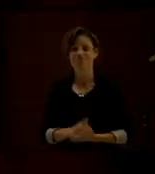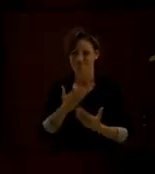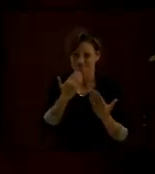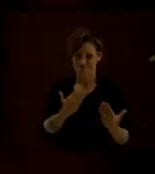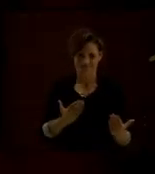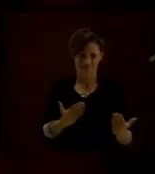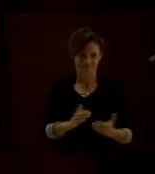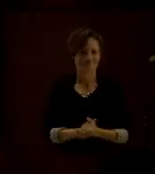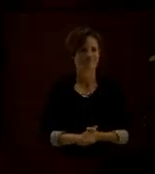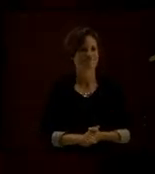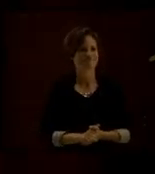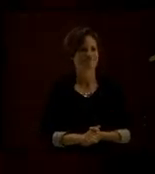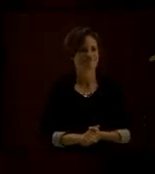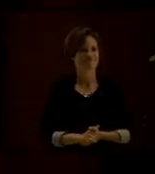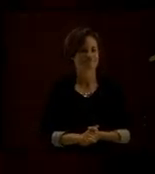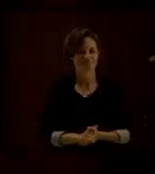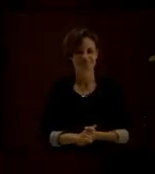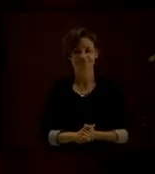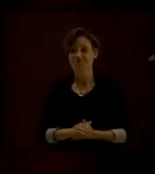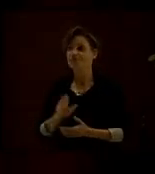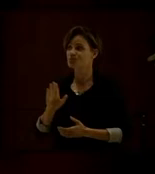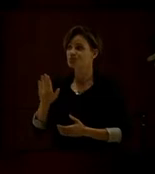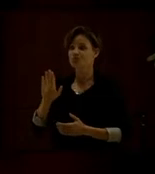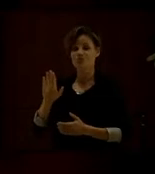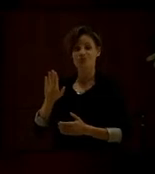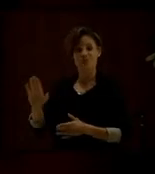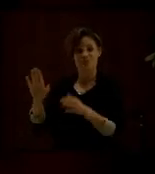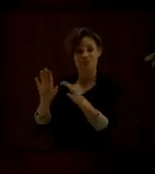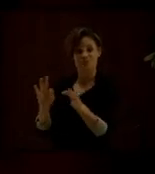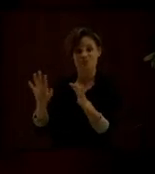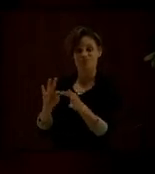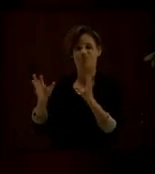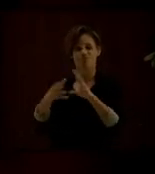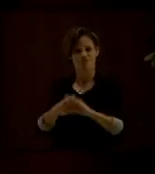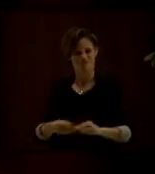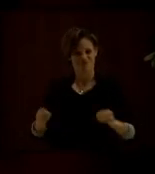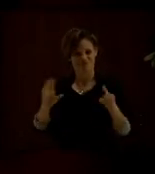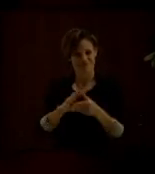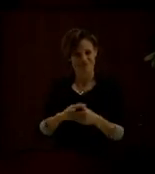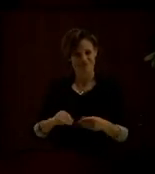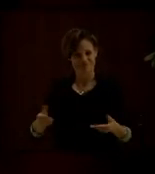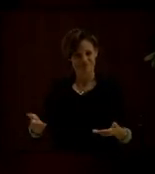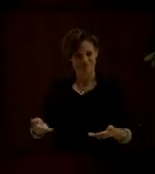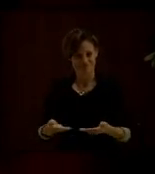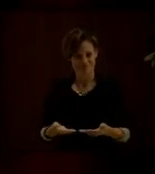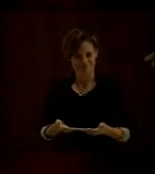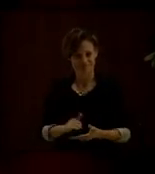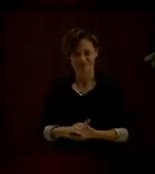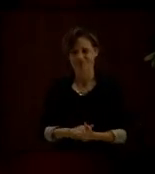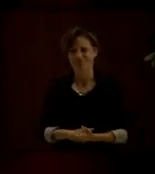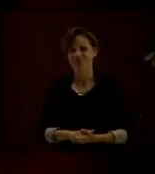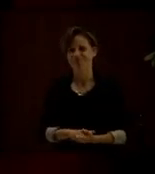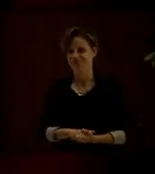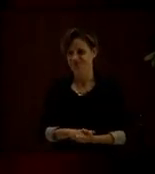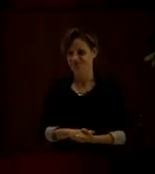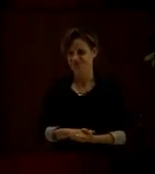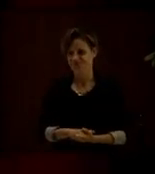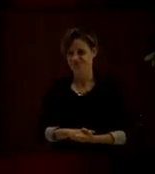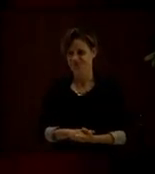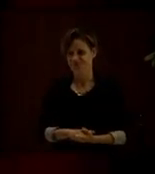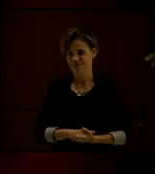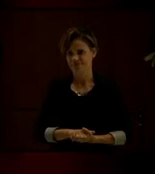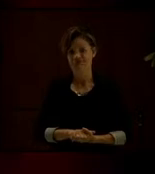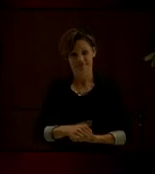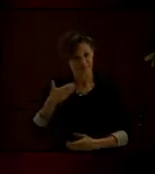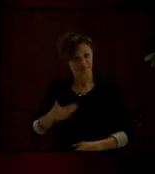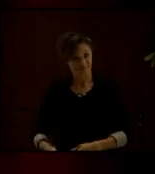Thank you. Hagui Bema, Noskana Netsuhi, Mati Pai Kumeyaay, and Yashmoth Waipuk, Nipum Mukatlas Kopai.